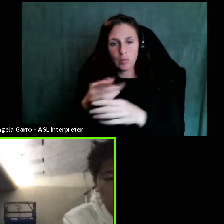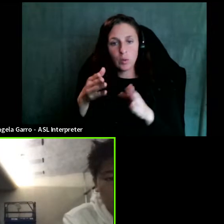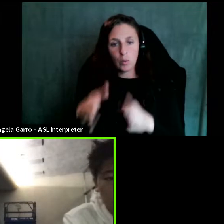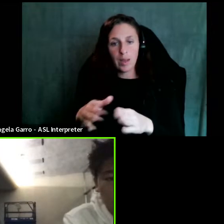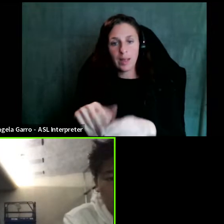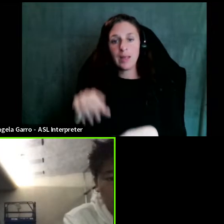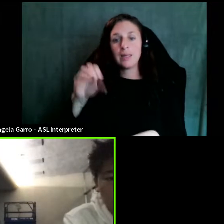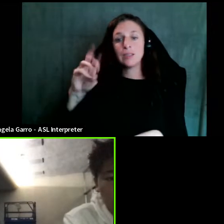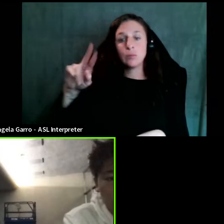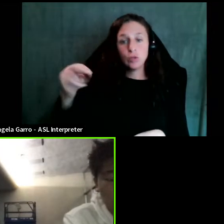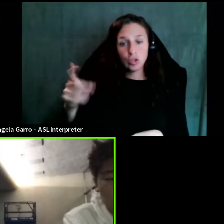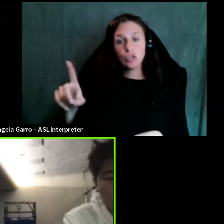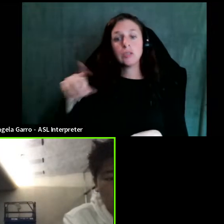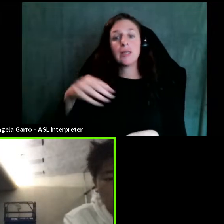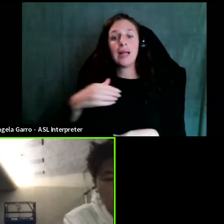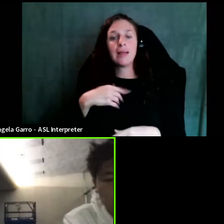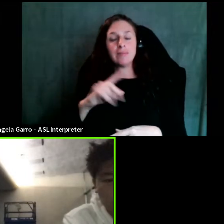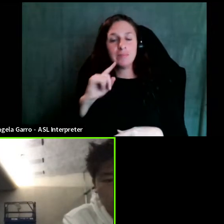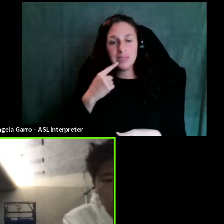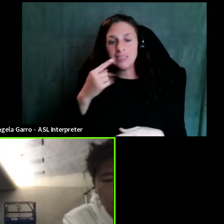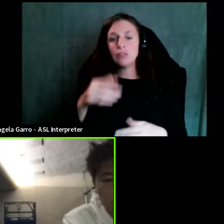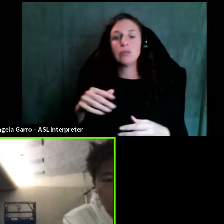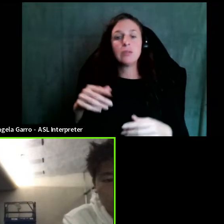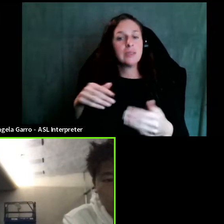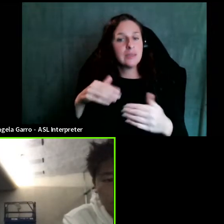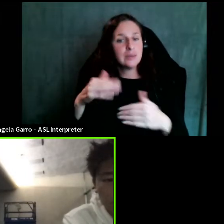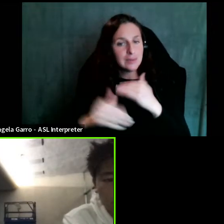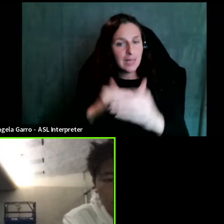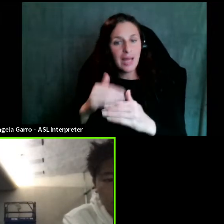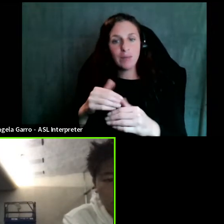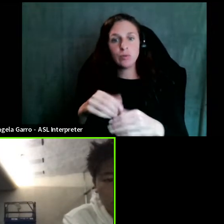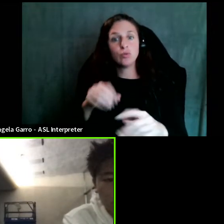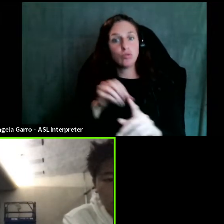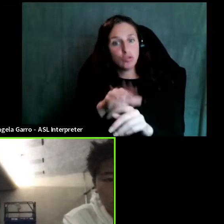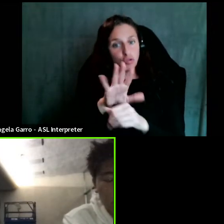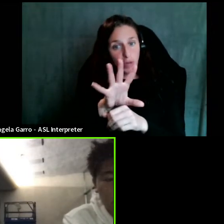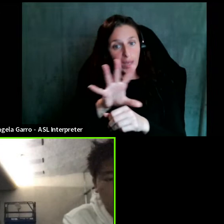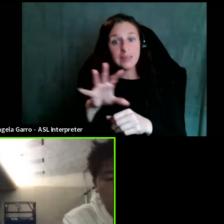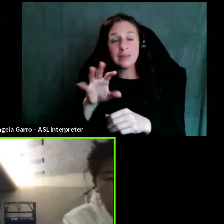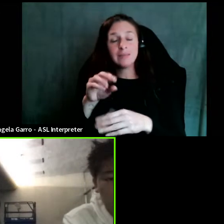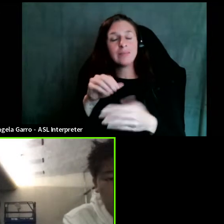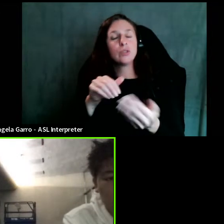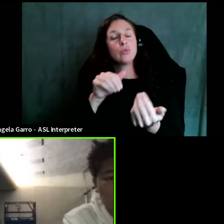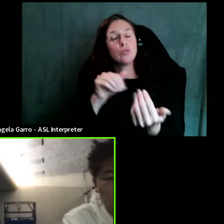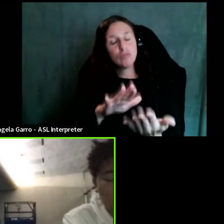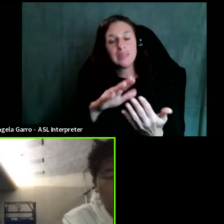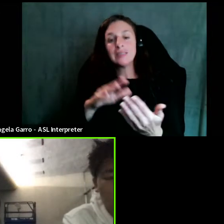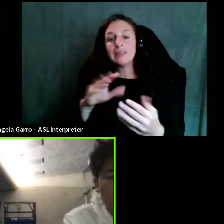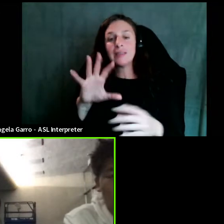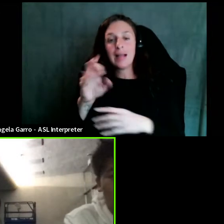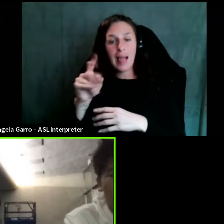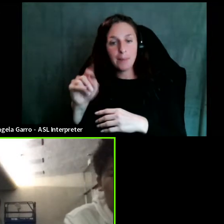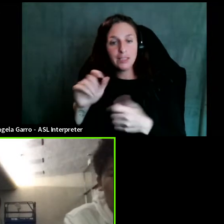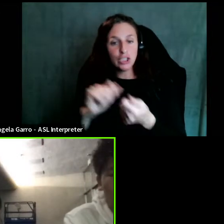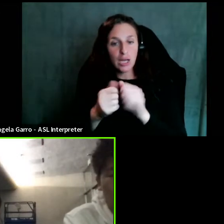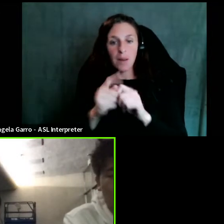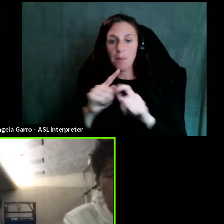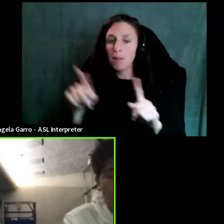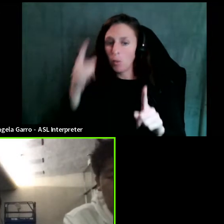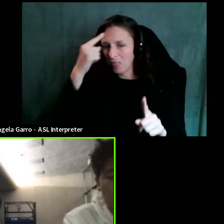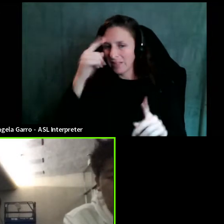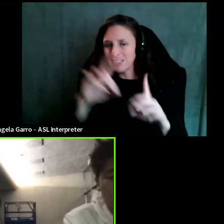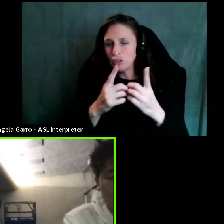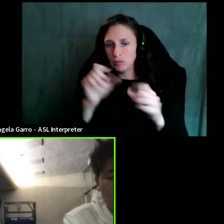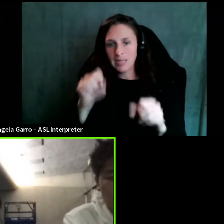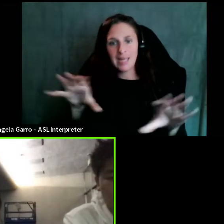SMUHSD has taken significant steps in addressing climate change, much of which to be celebrated, but we think that the district can definitely be doing more.